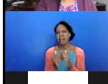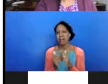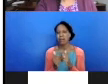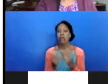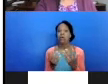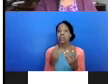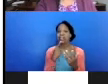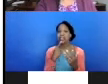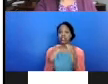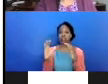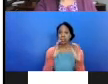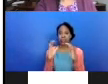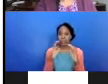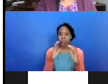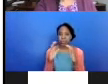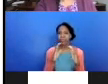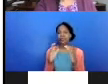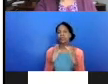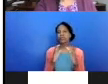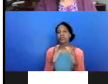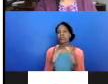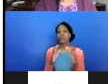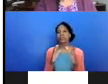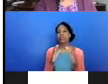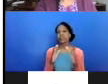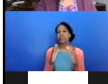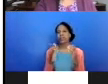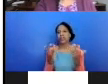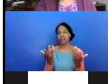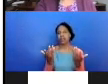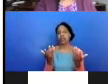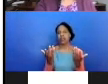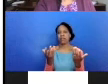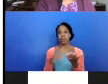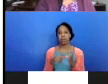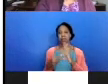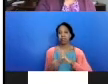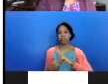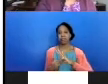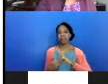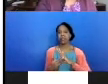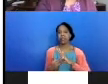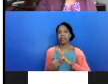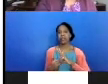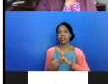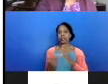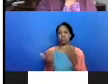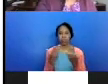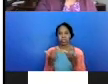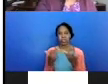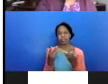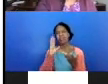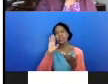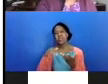not thinking, I think often restorative is associated with circles or face-to-face communication. That's not what I'm talking about. I'm really talking